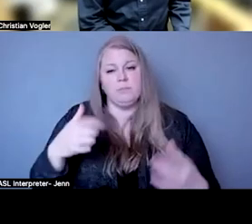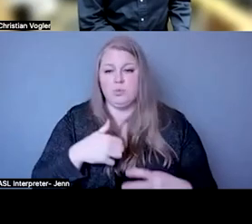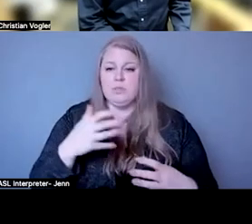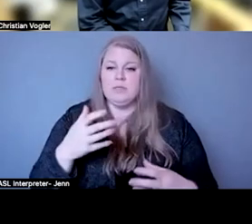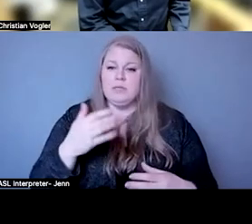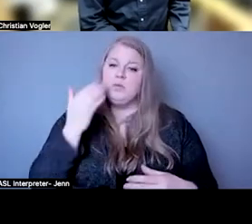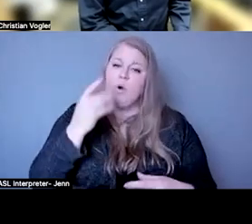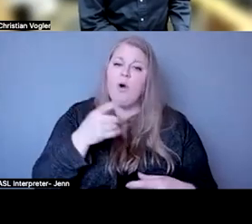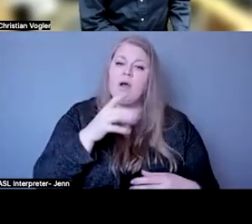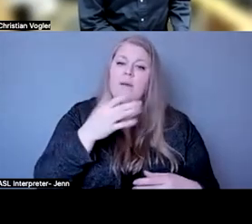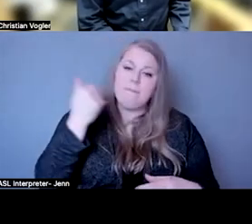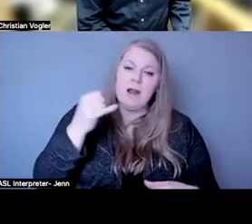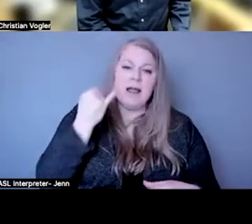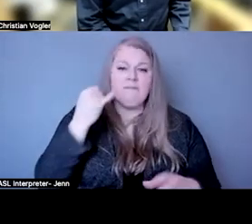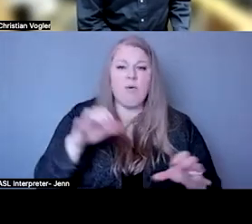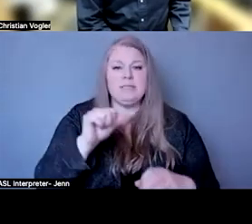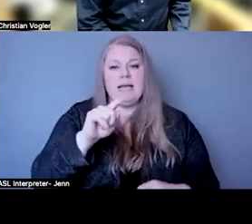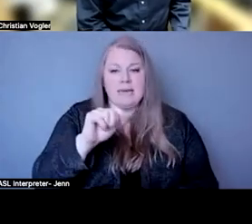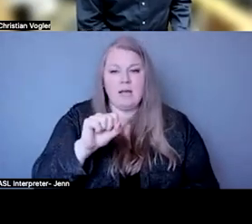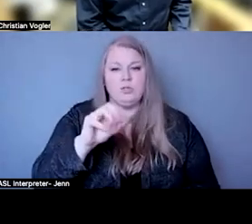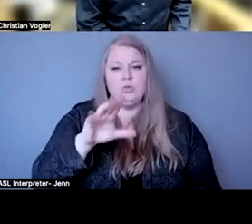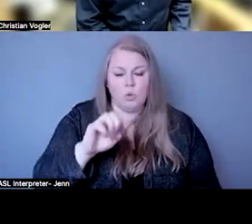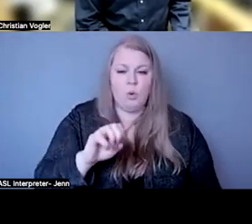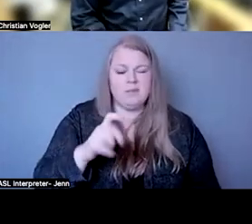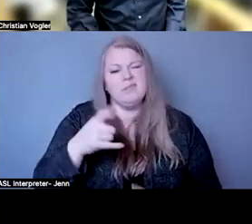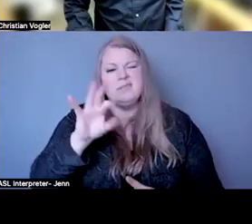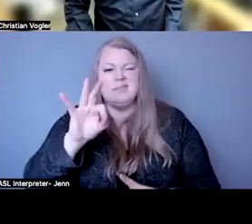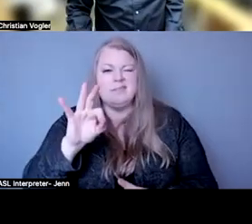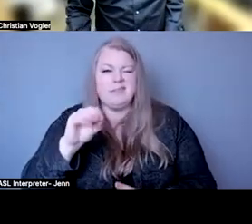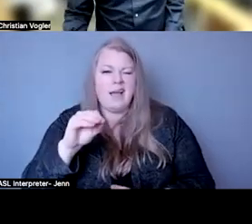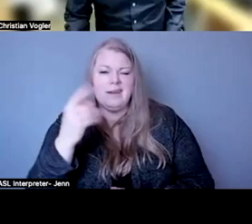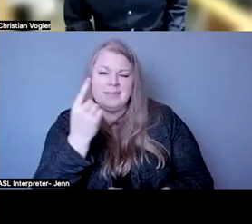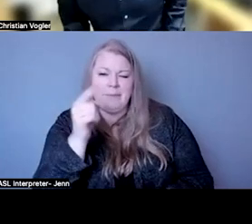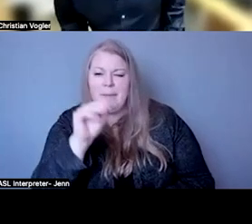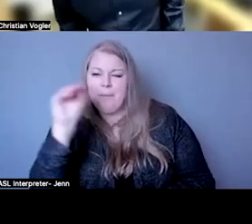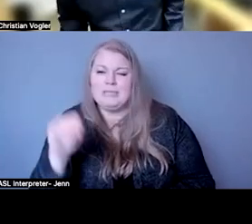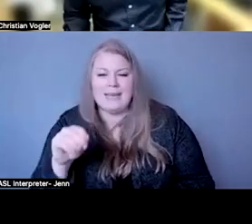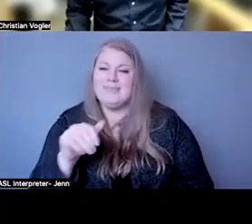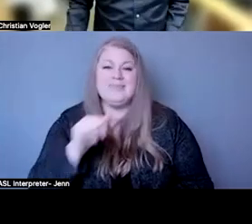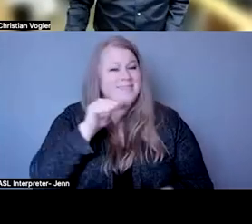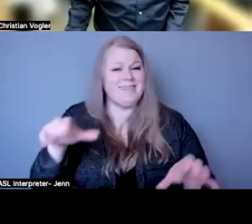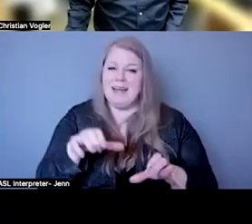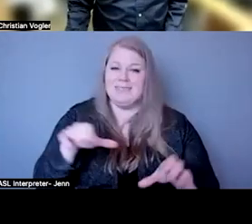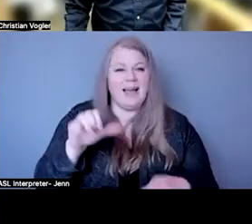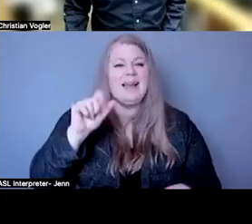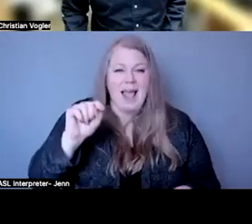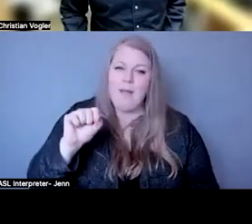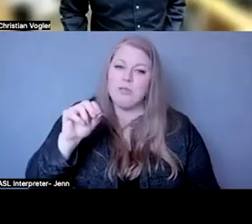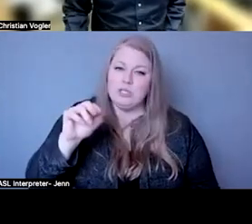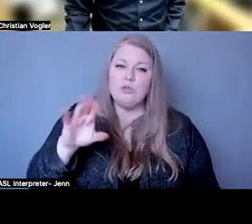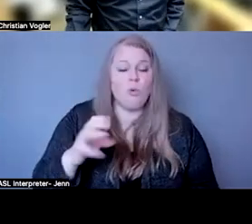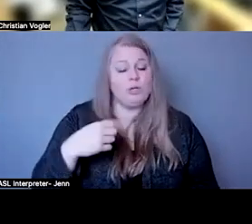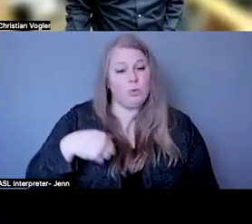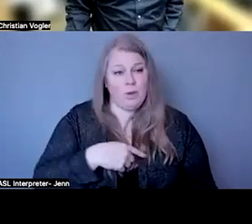if it was done at source, it's 90% of products are not done at source. And we've been